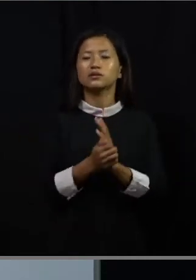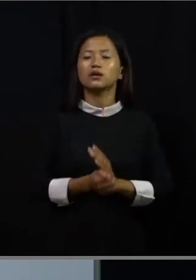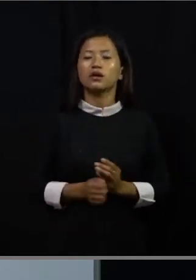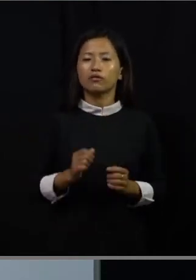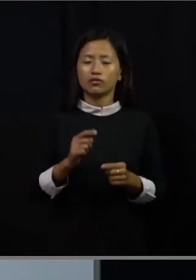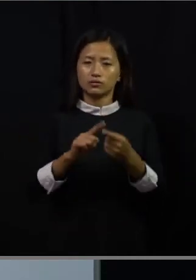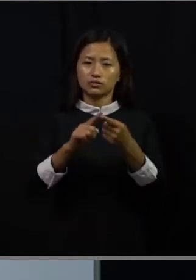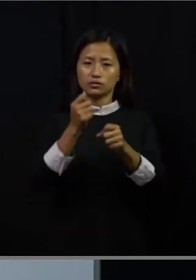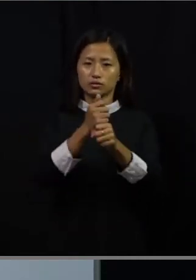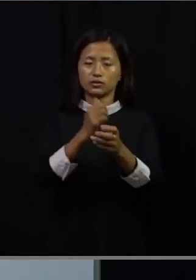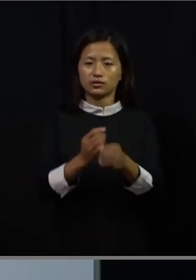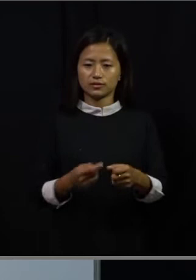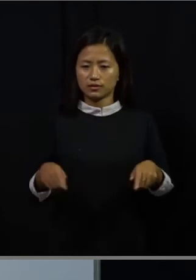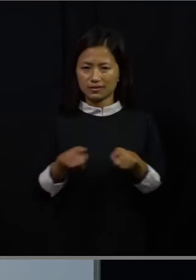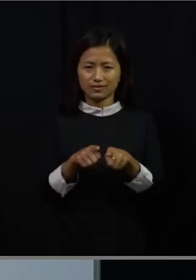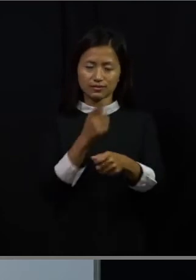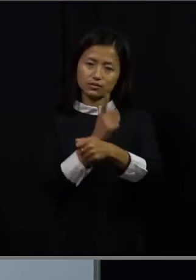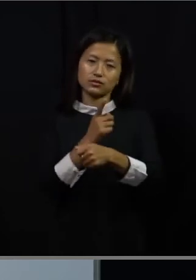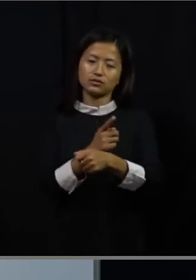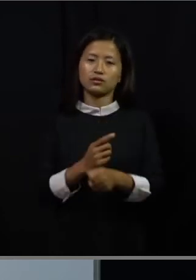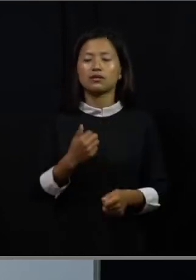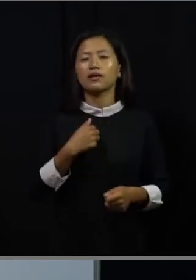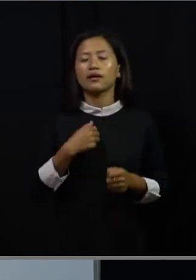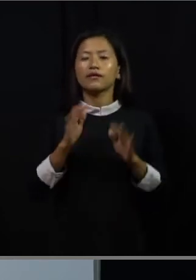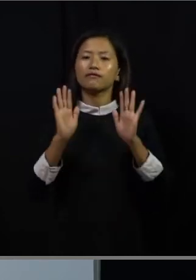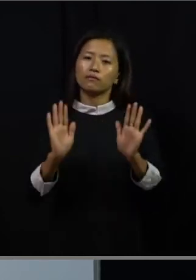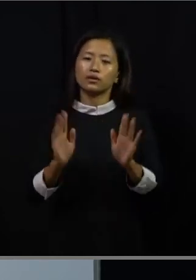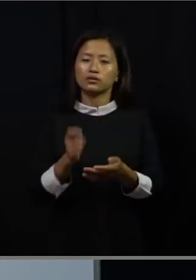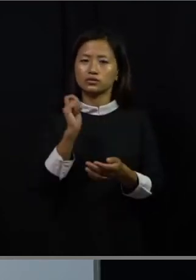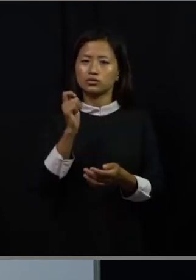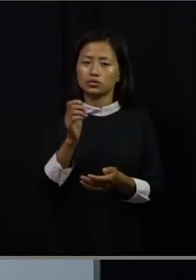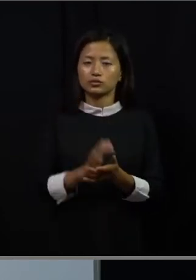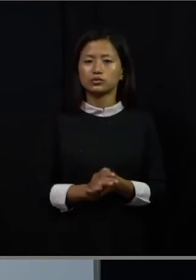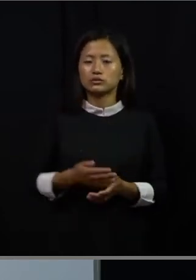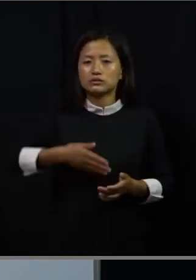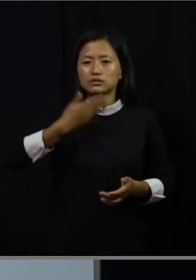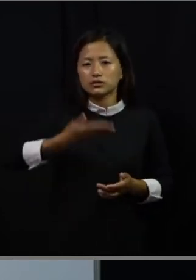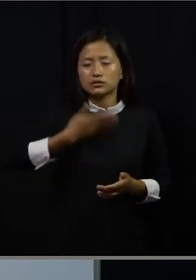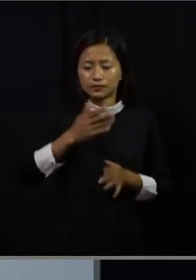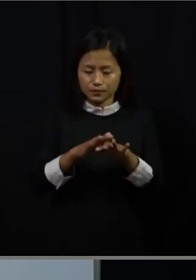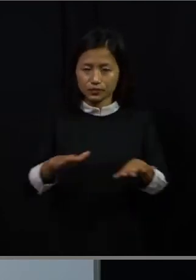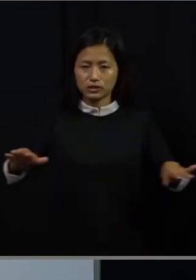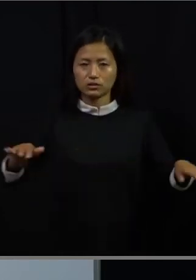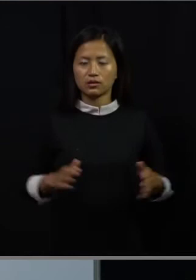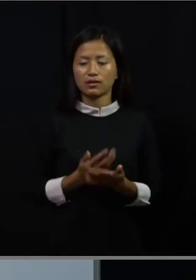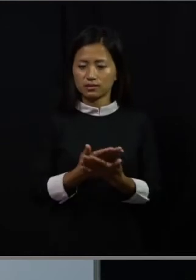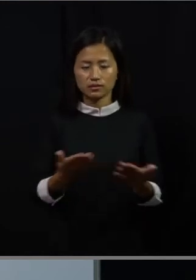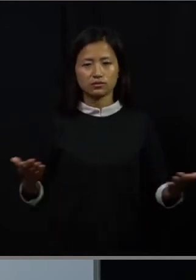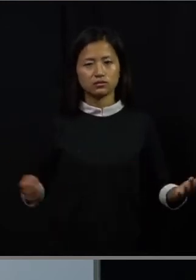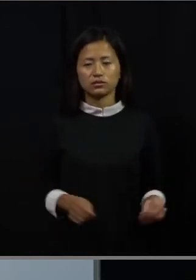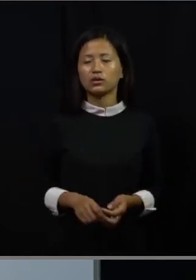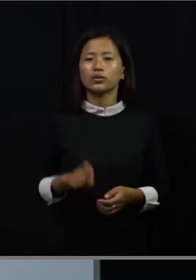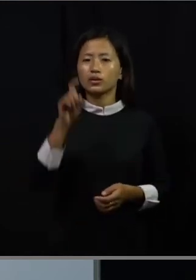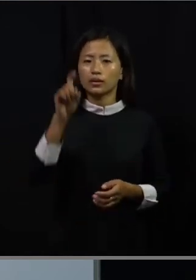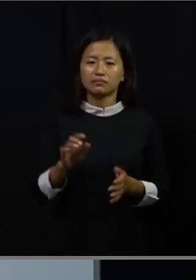right? For example, you know, as a teacher, you know, my job is to teach the students, okay? But, you know, this thing would